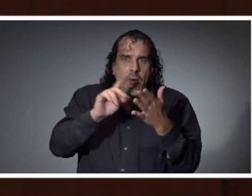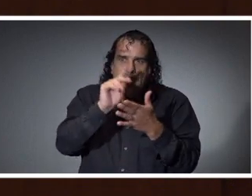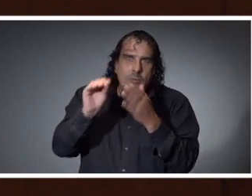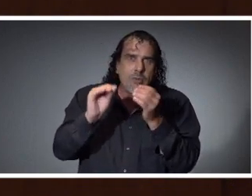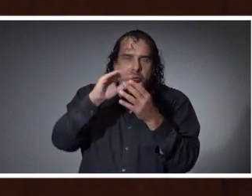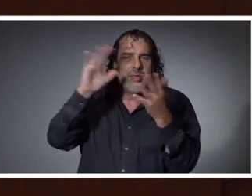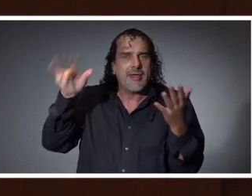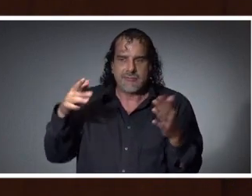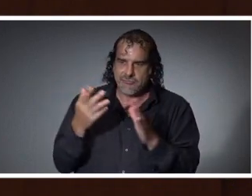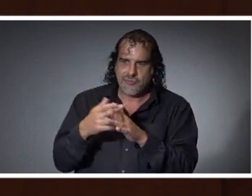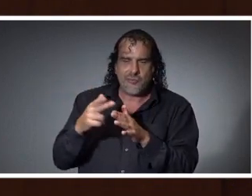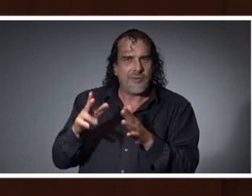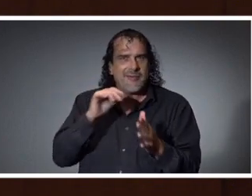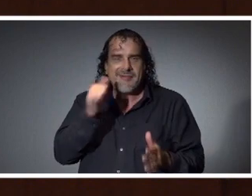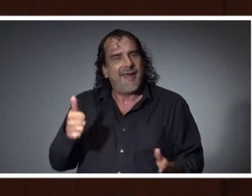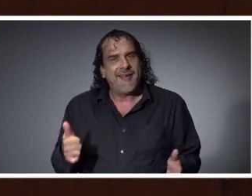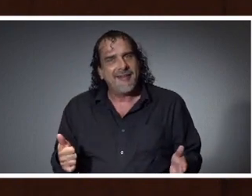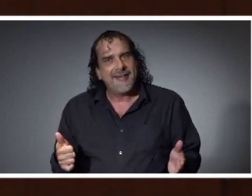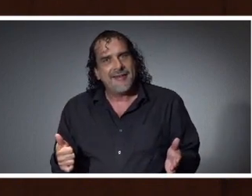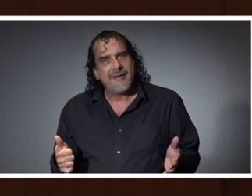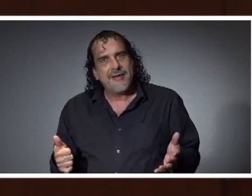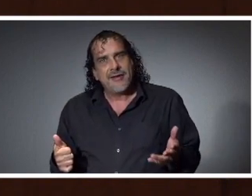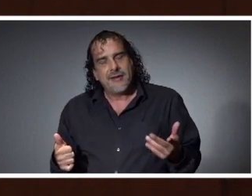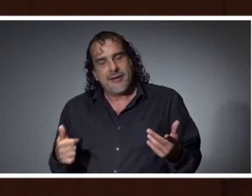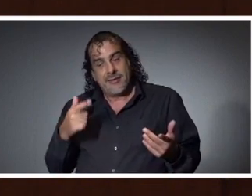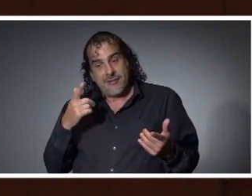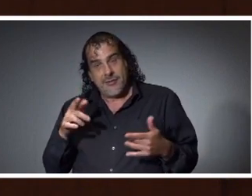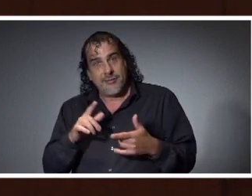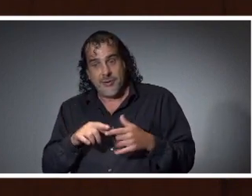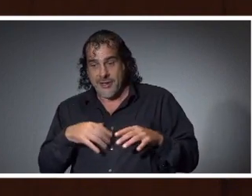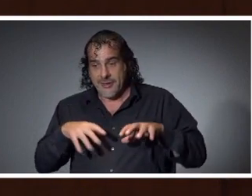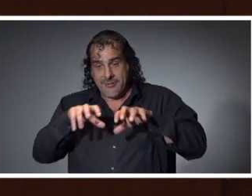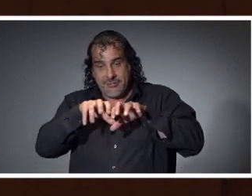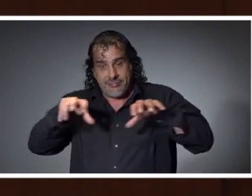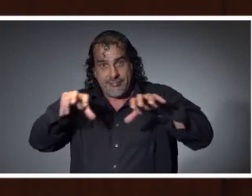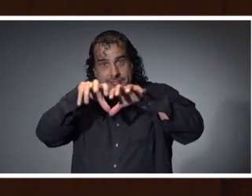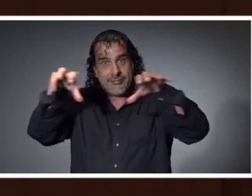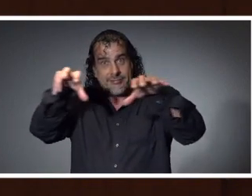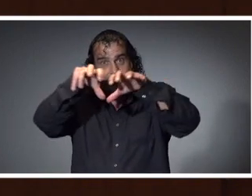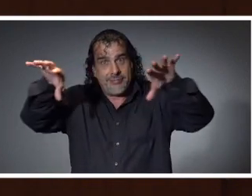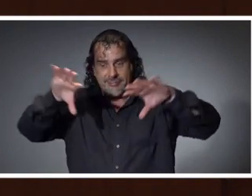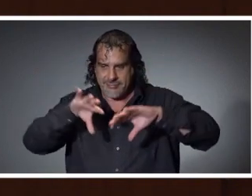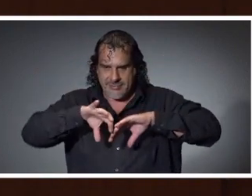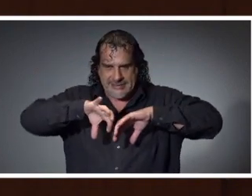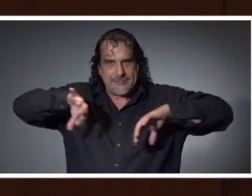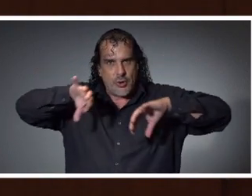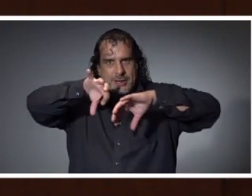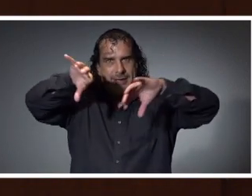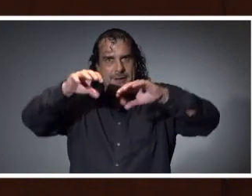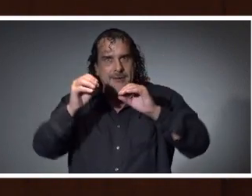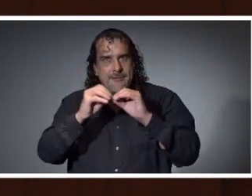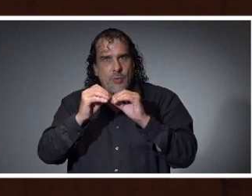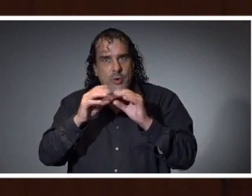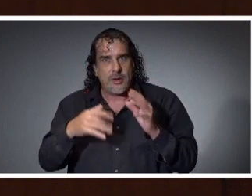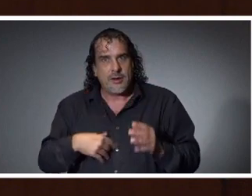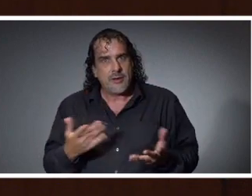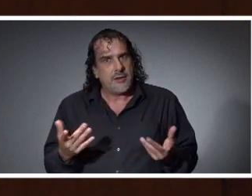we can do, either with alternate schedules or, you know, using the space you have allocated to you